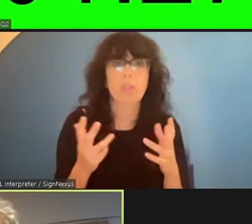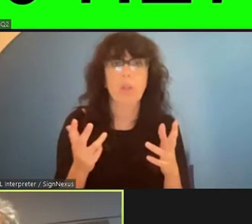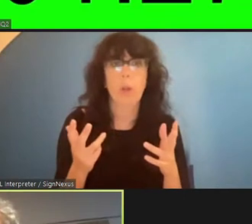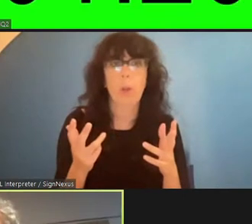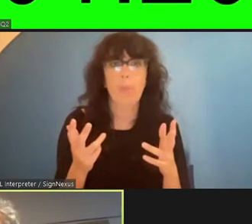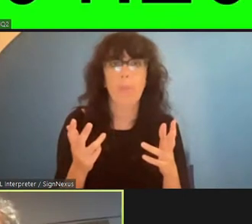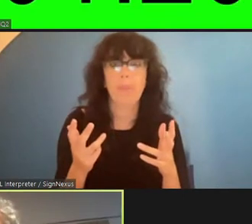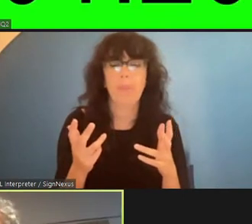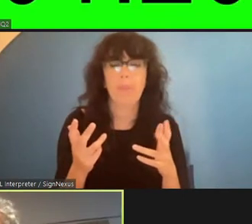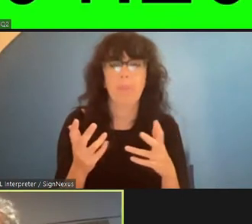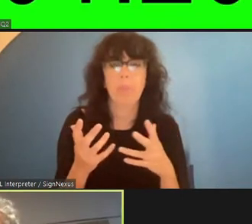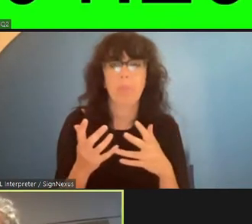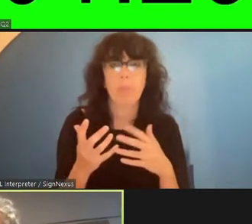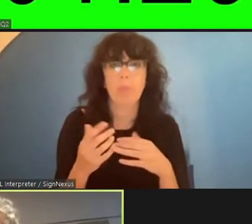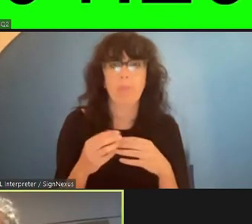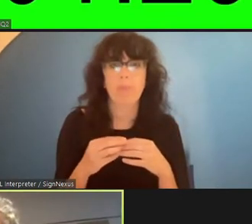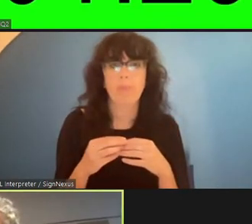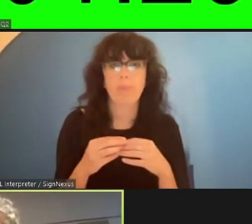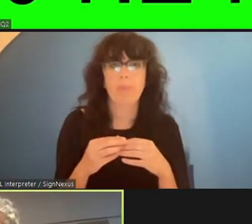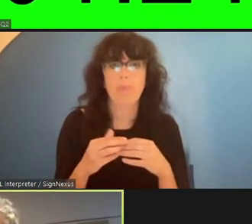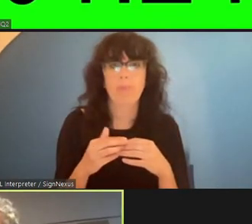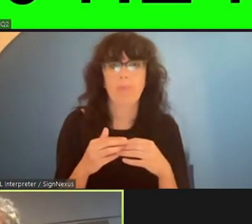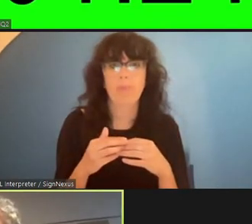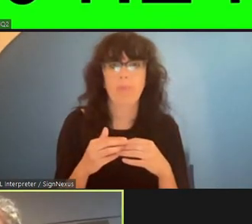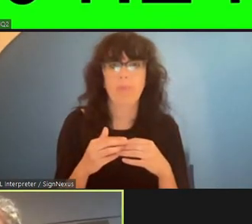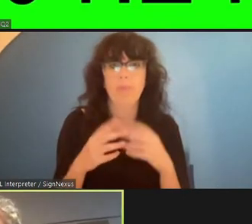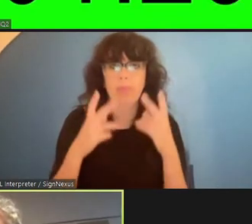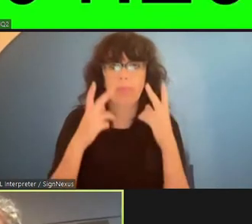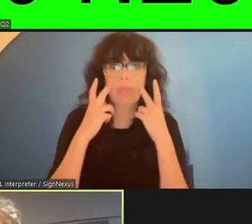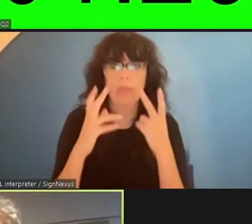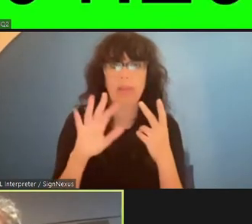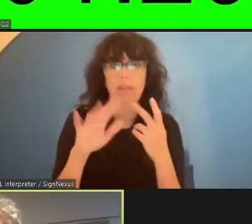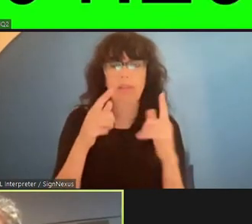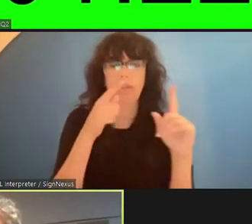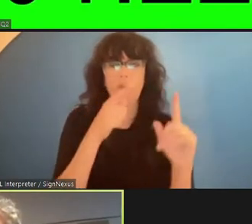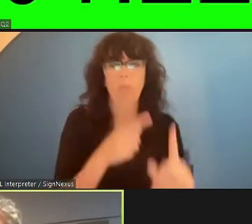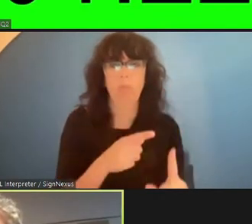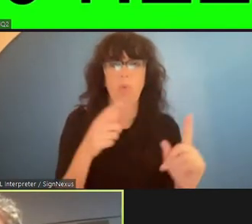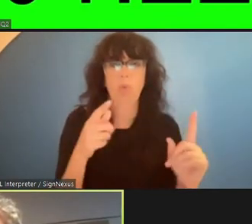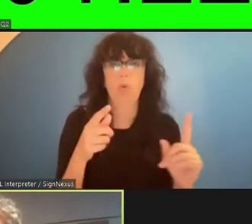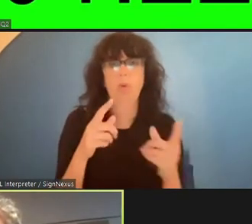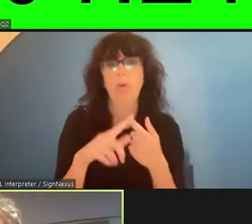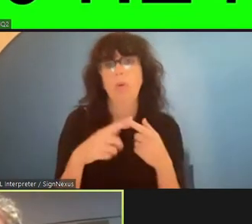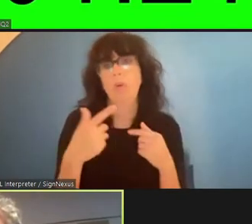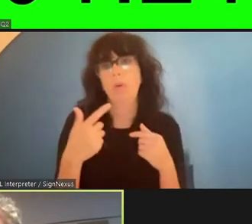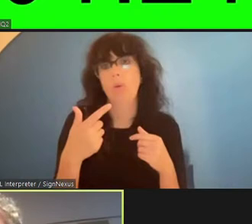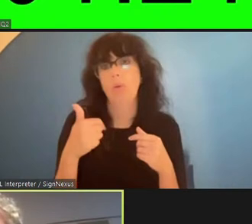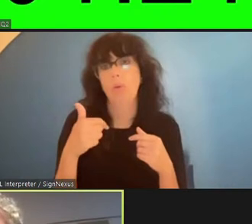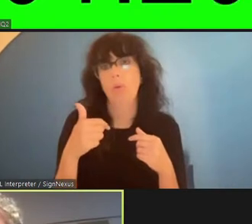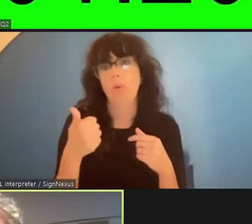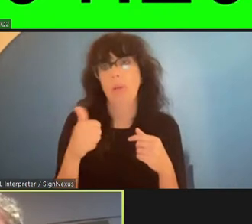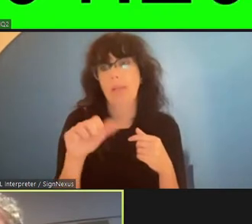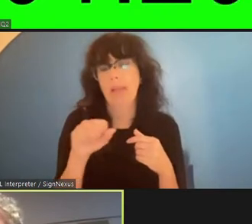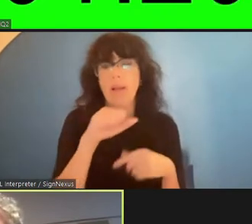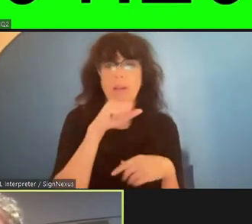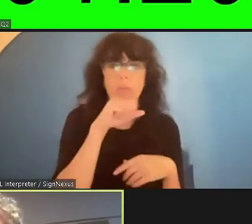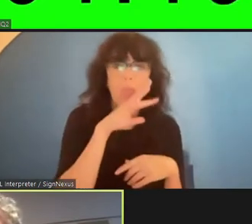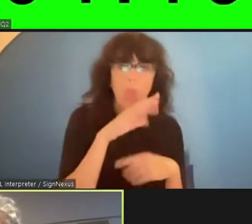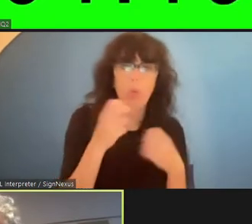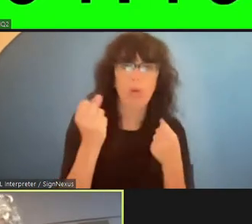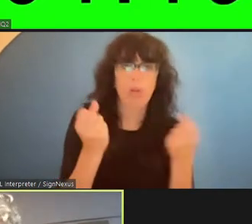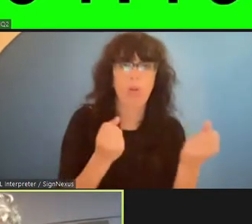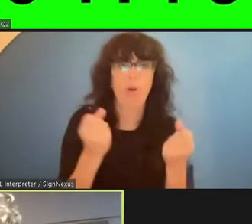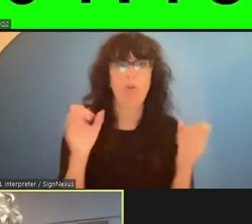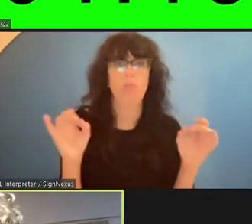i i see your point and gas polluting cars are terrible